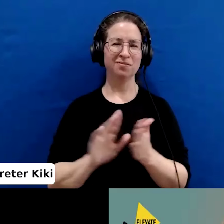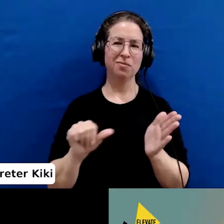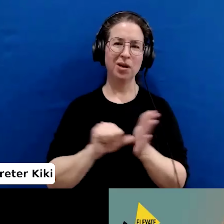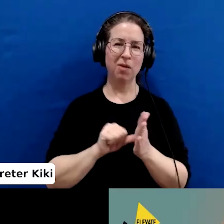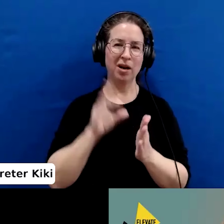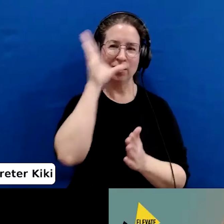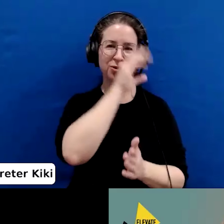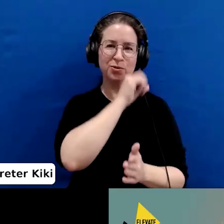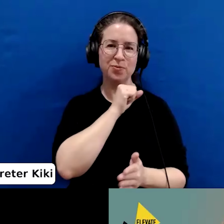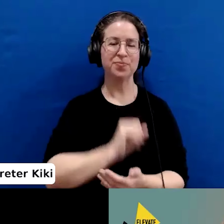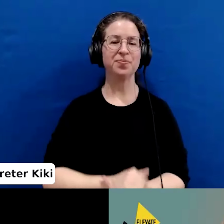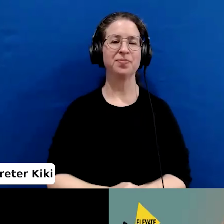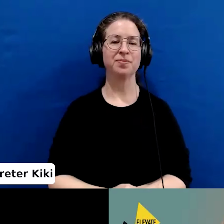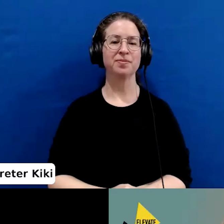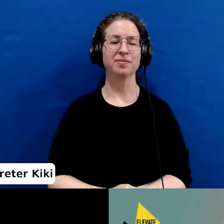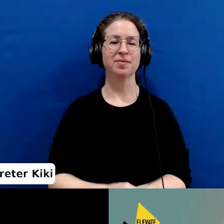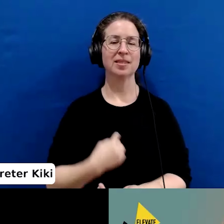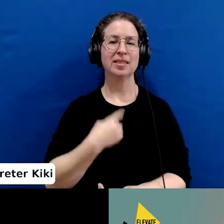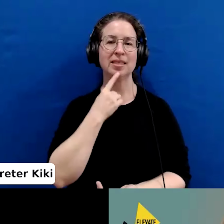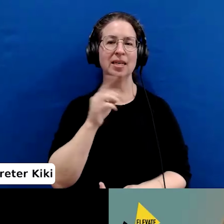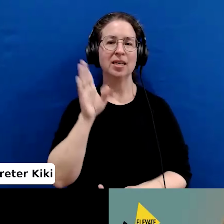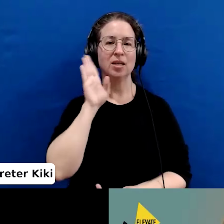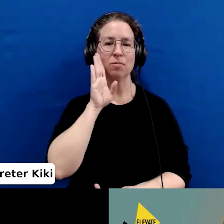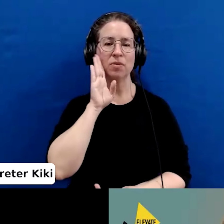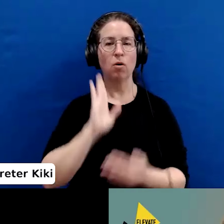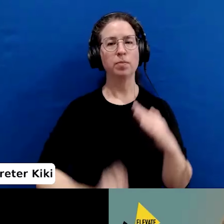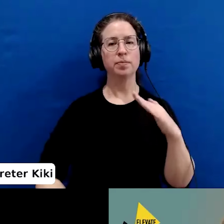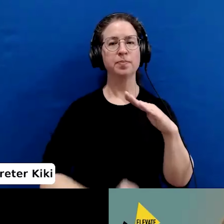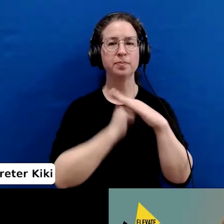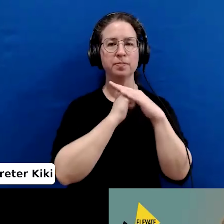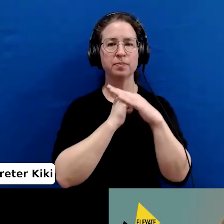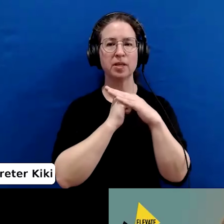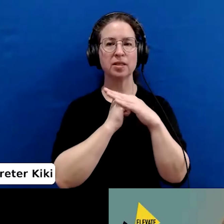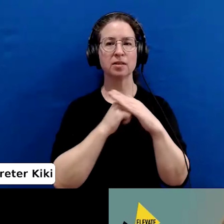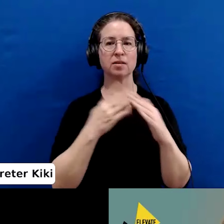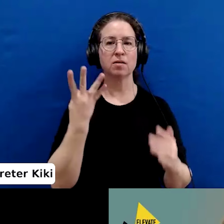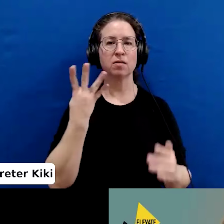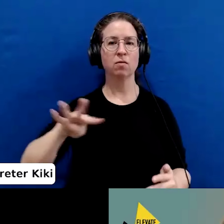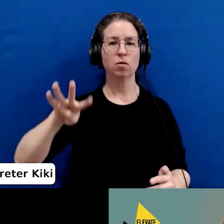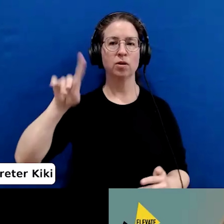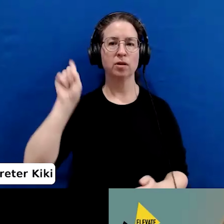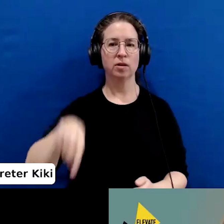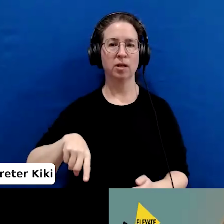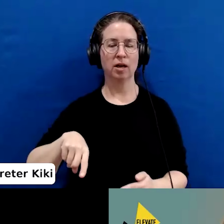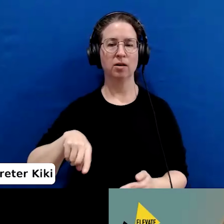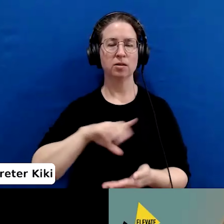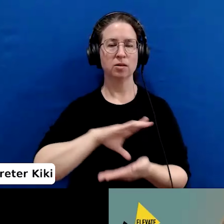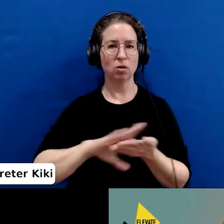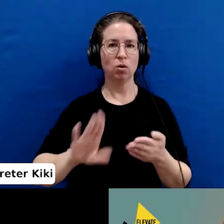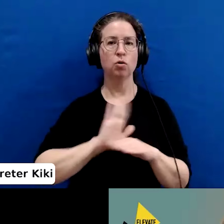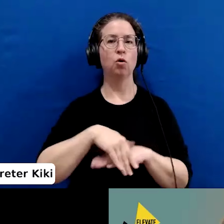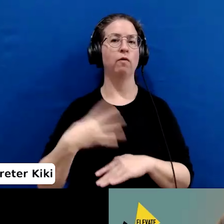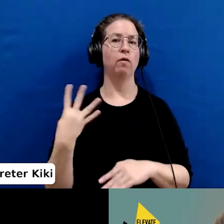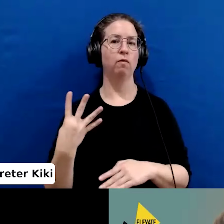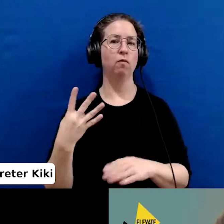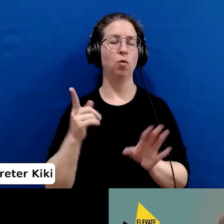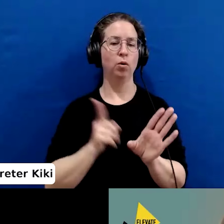support. So as mentioned, a maximum of 40,000 over 4 years pro